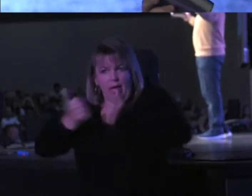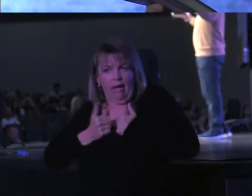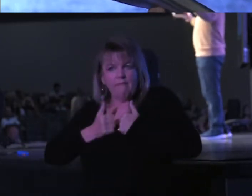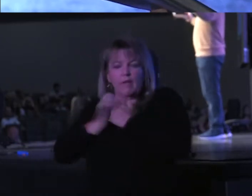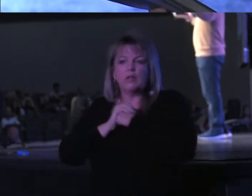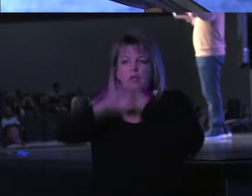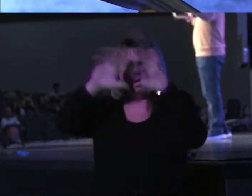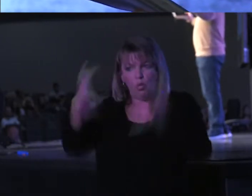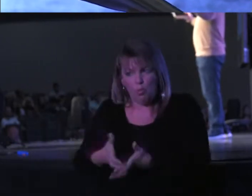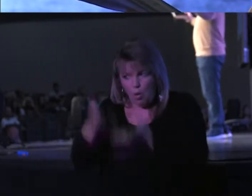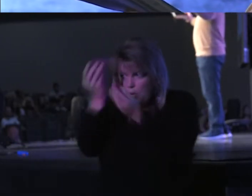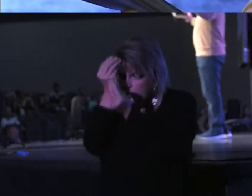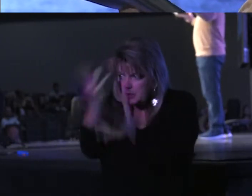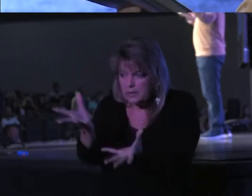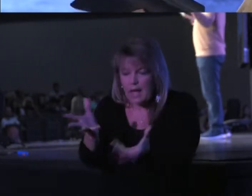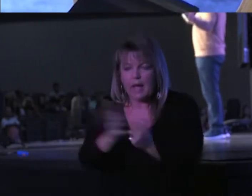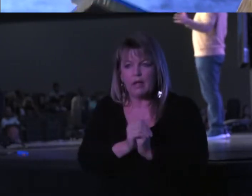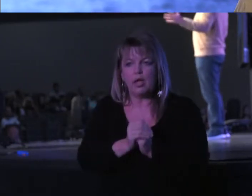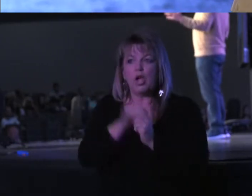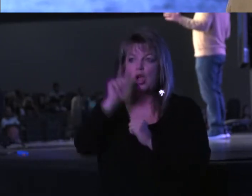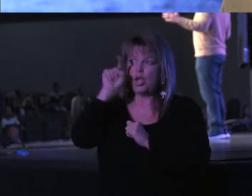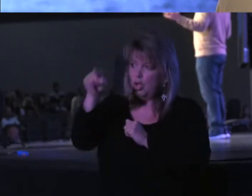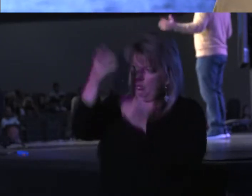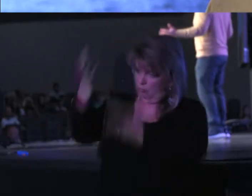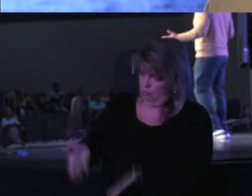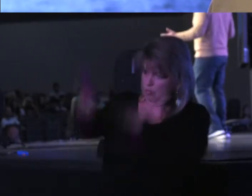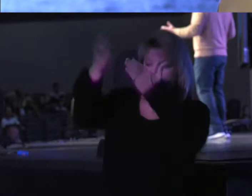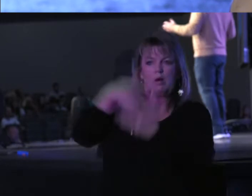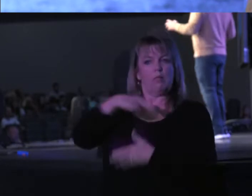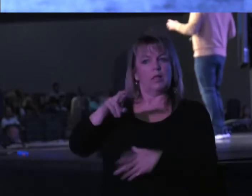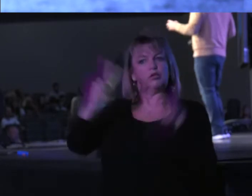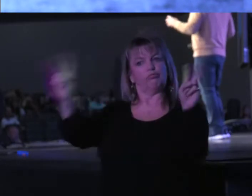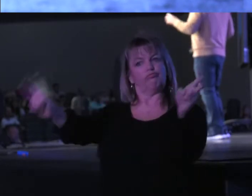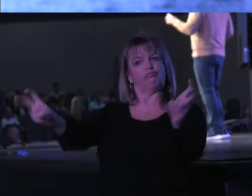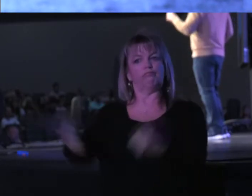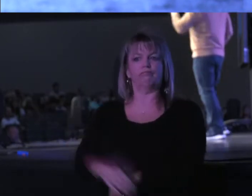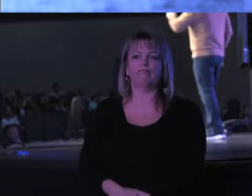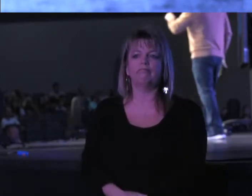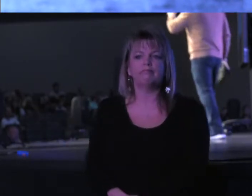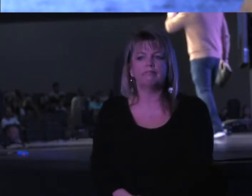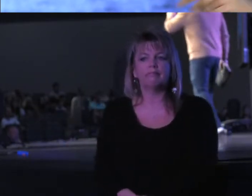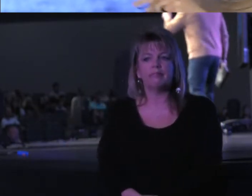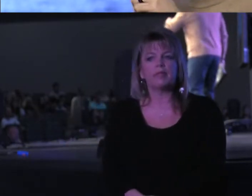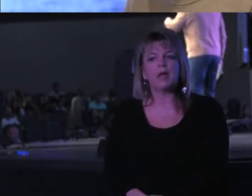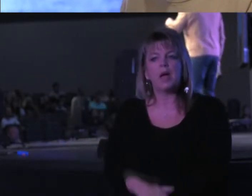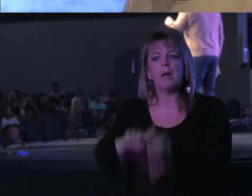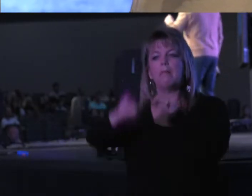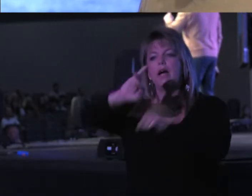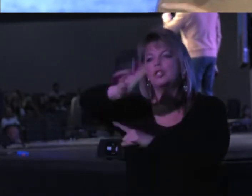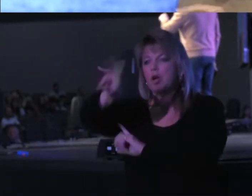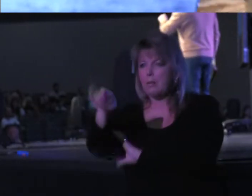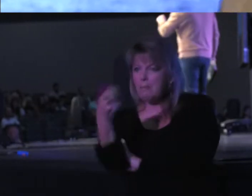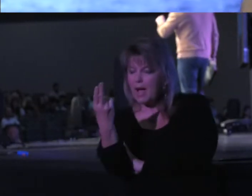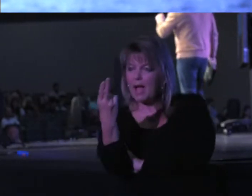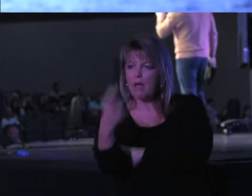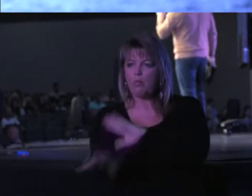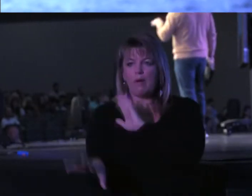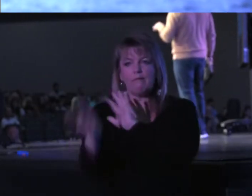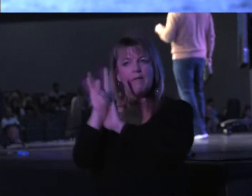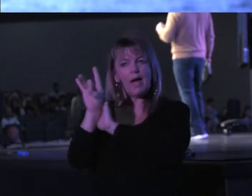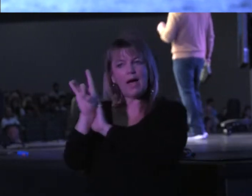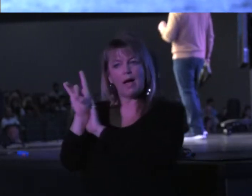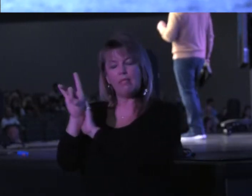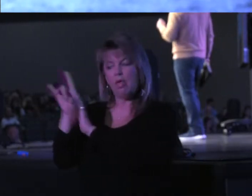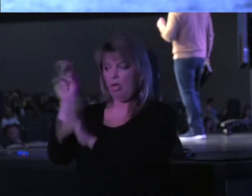world would say, you are religious. Yet in the book of Jeremiah, we find that